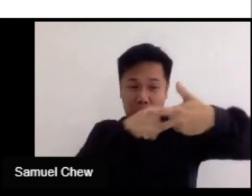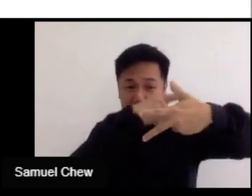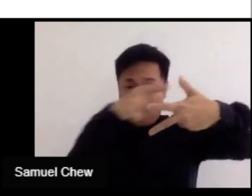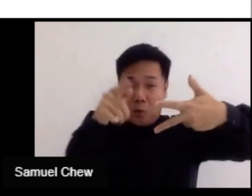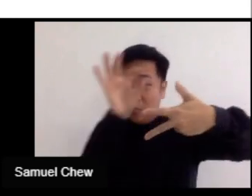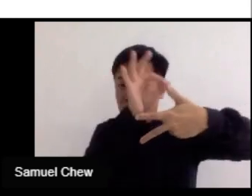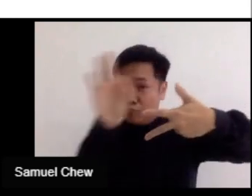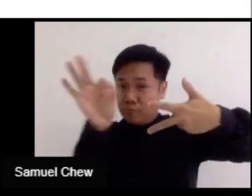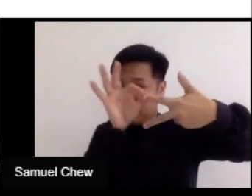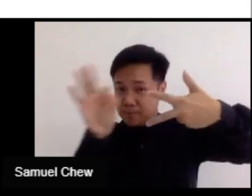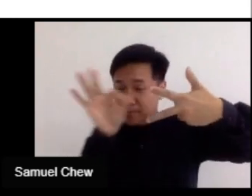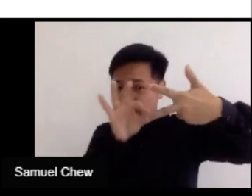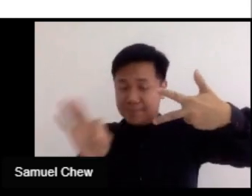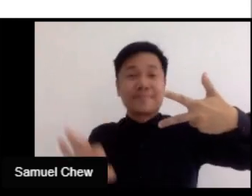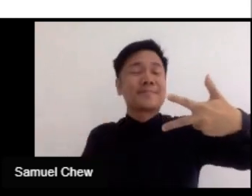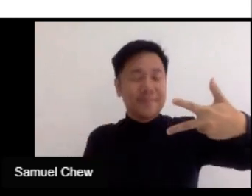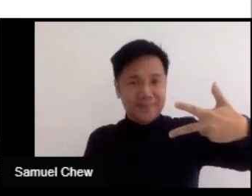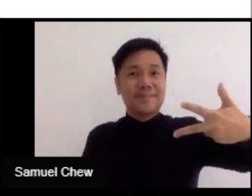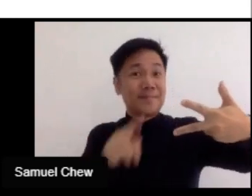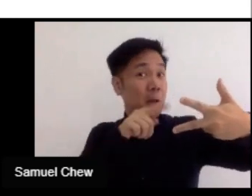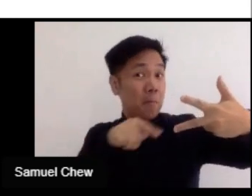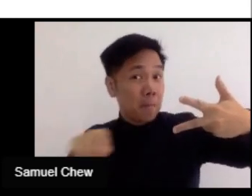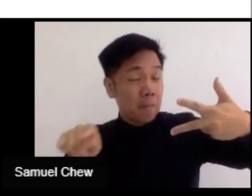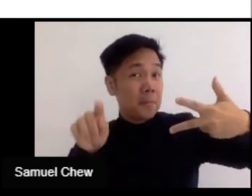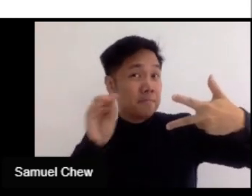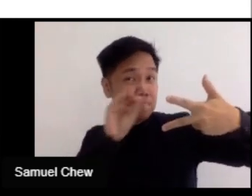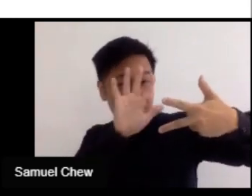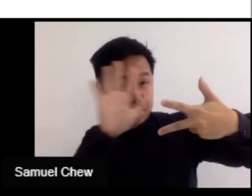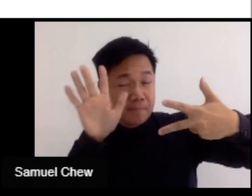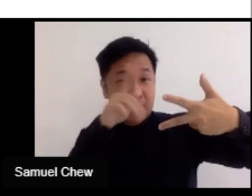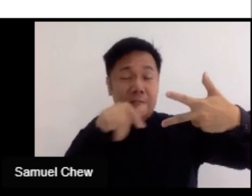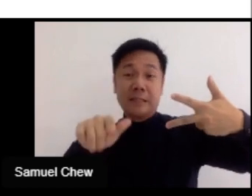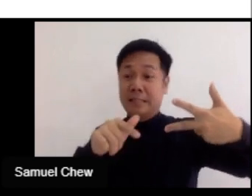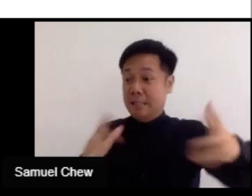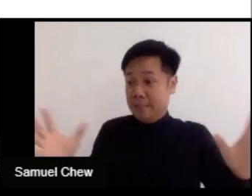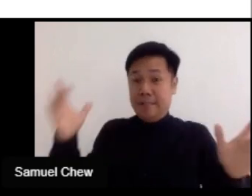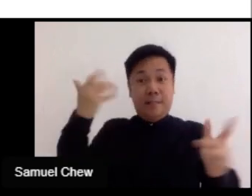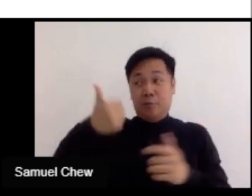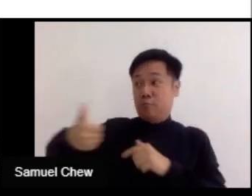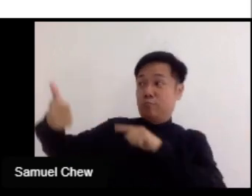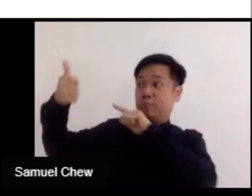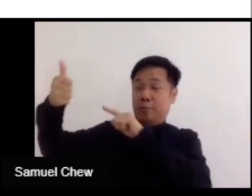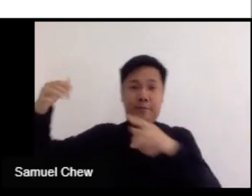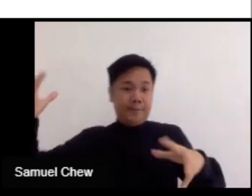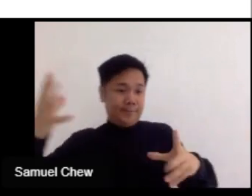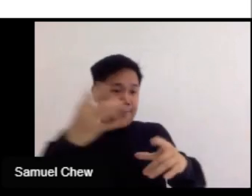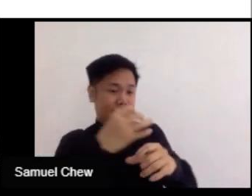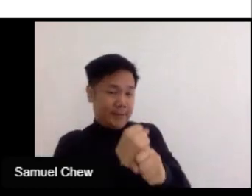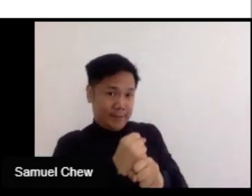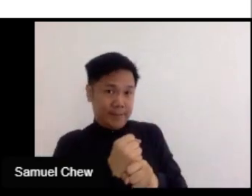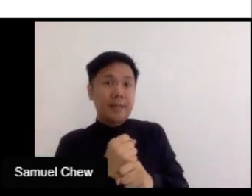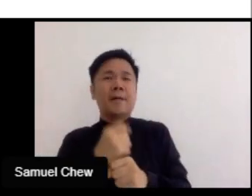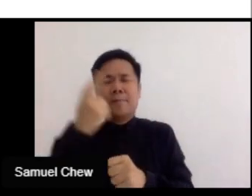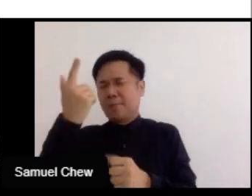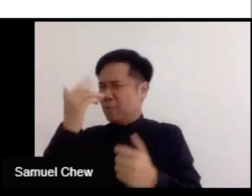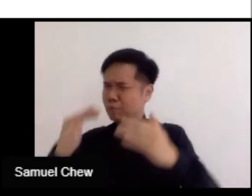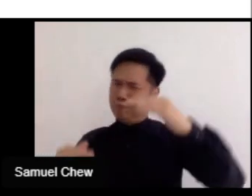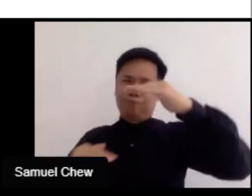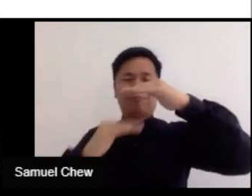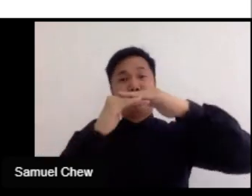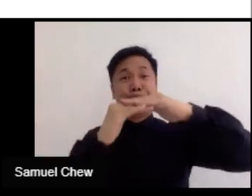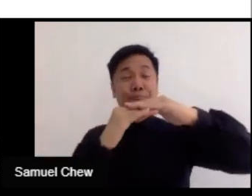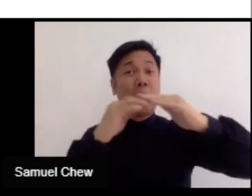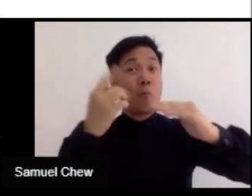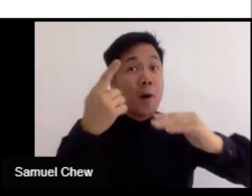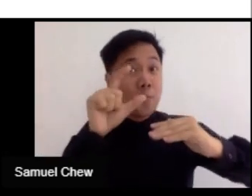which shows that the chair's summary would be made available. We would take a week at maximum to prepare